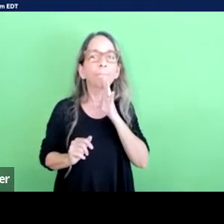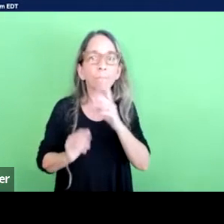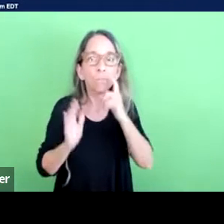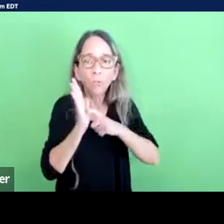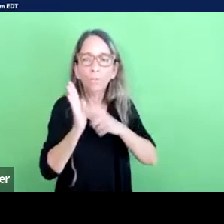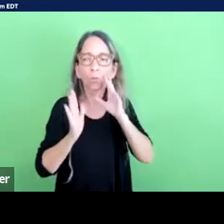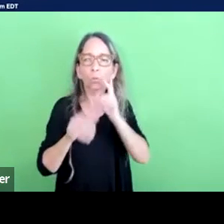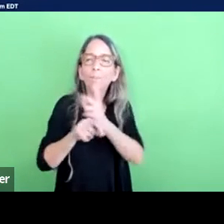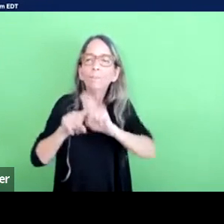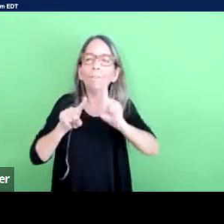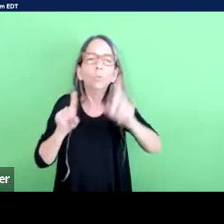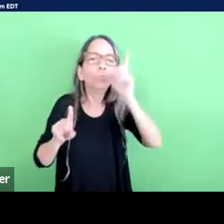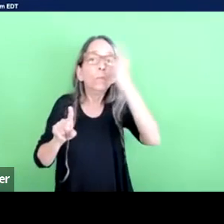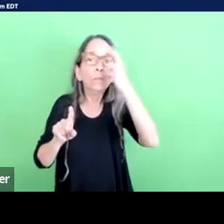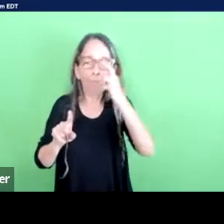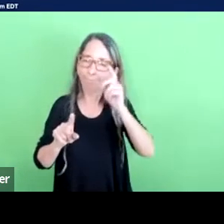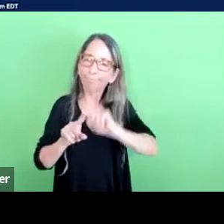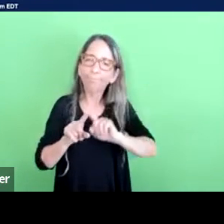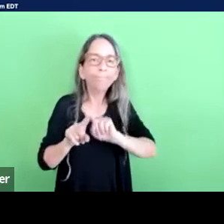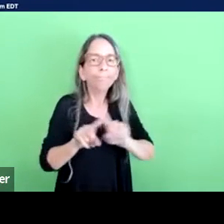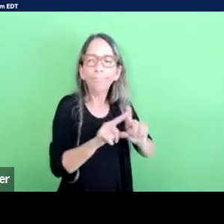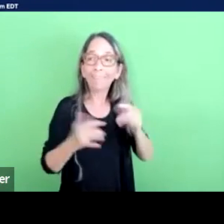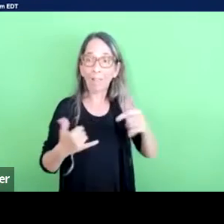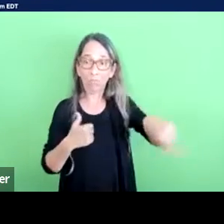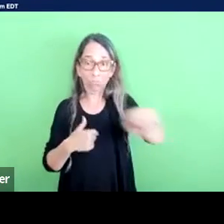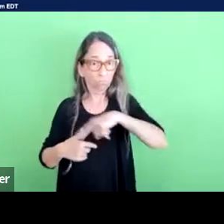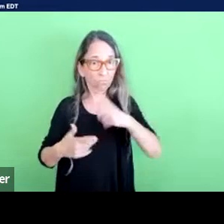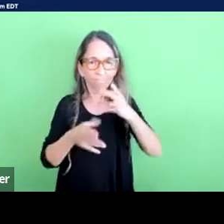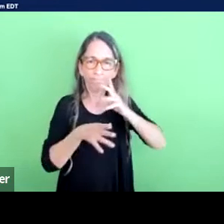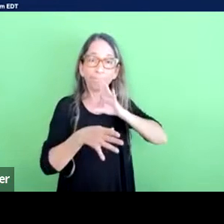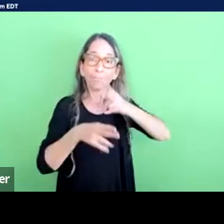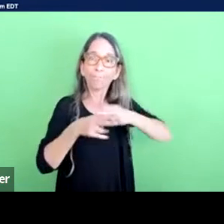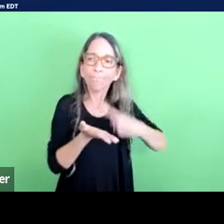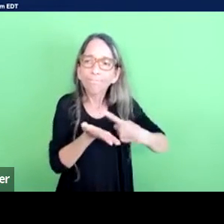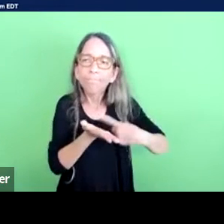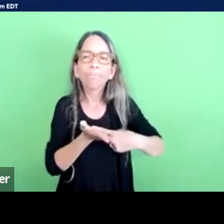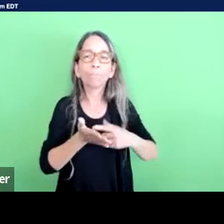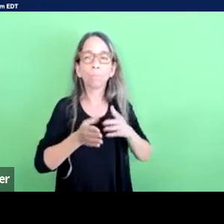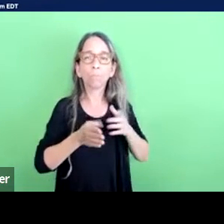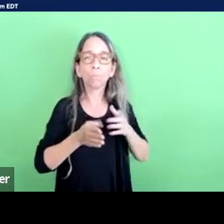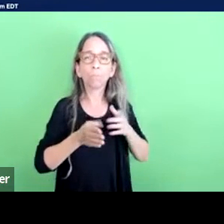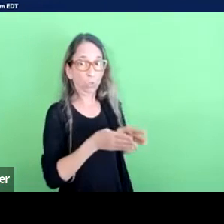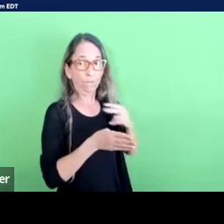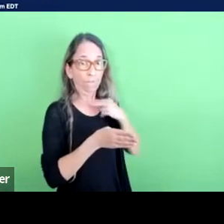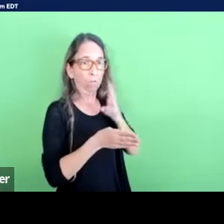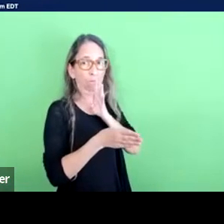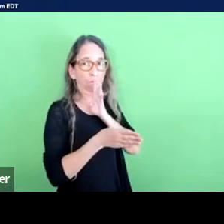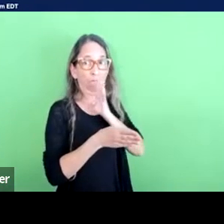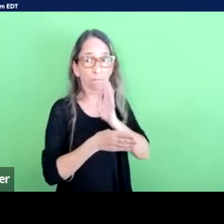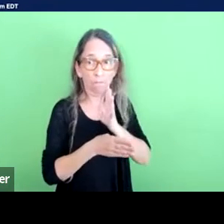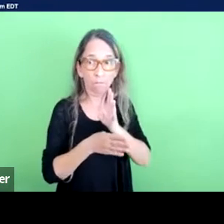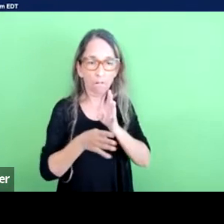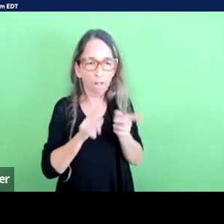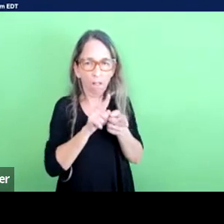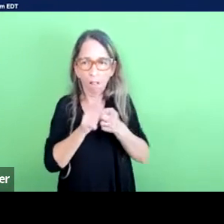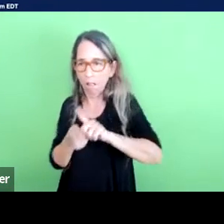are talking about the use for converting words a person speaks into text, but it's also used to